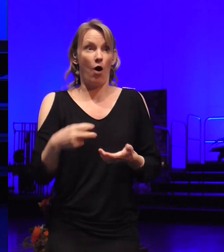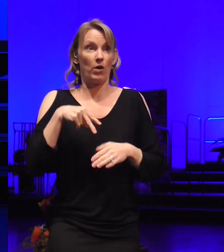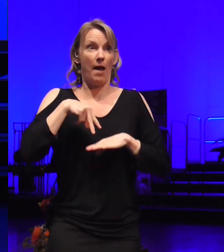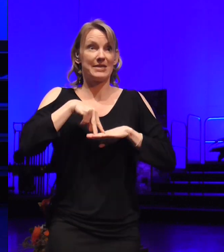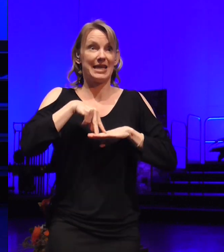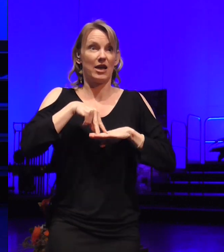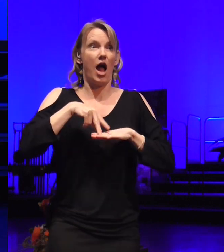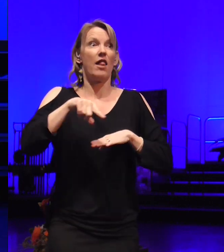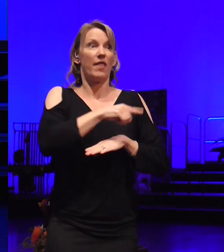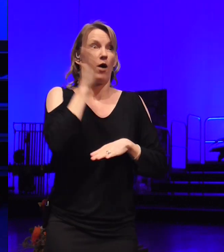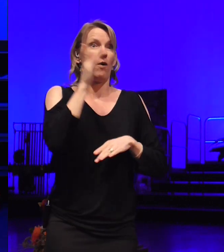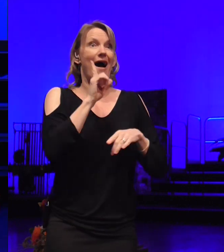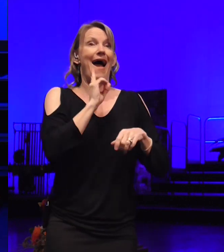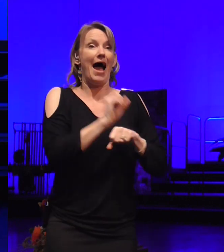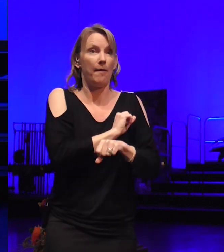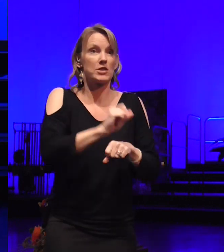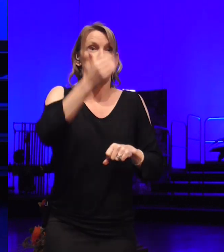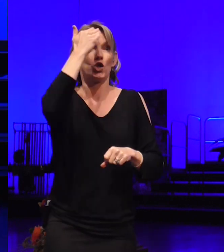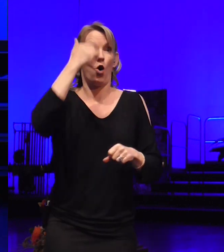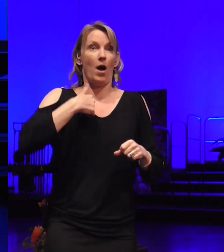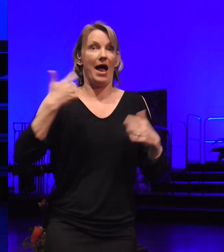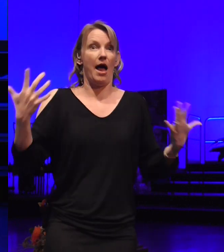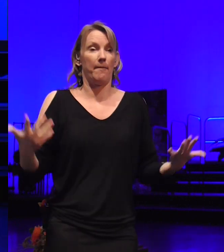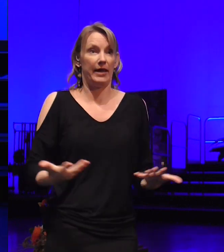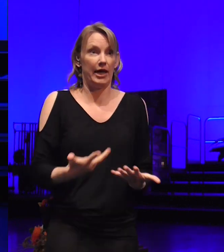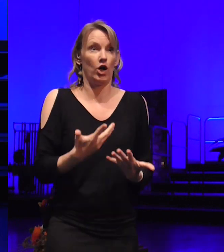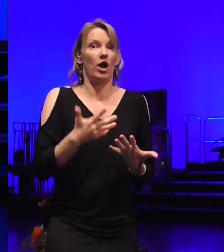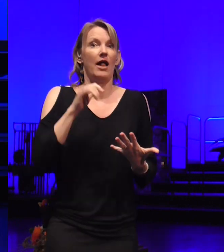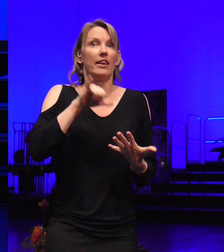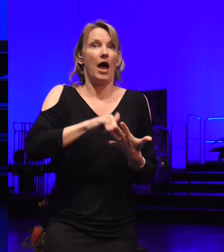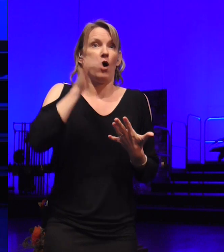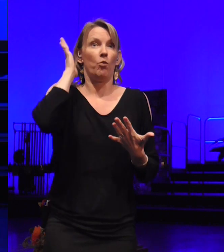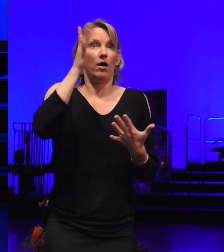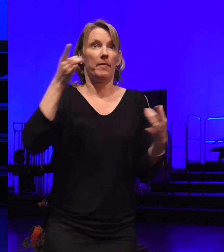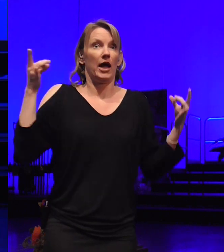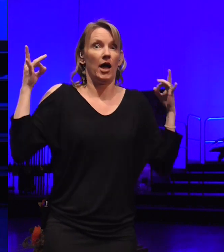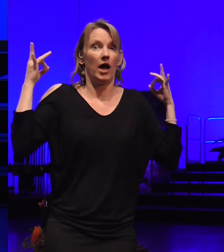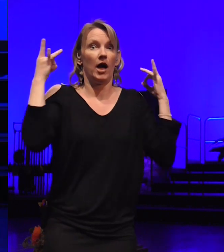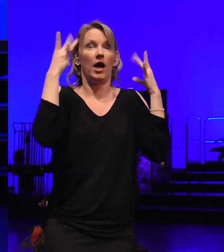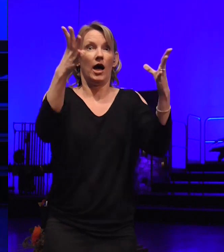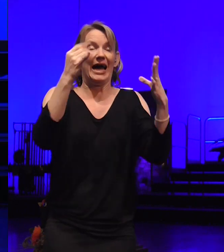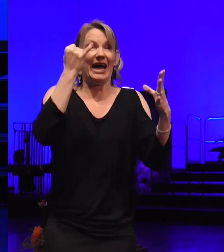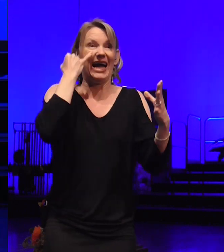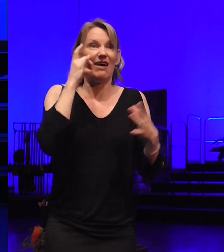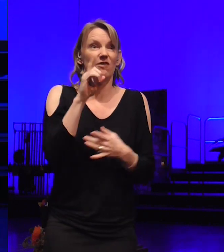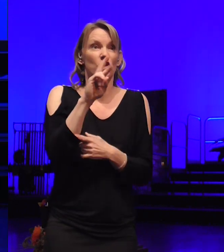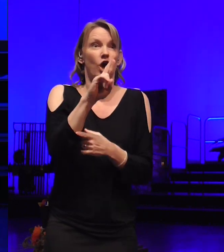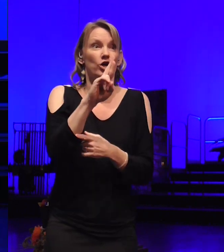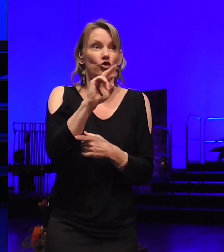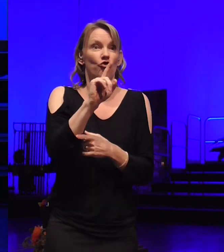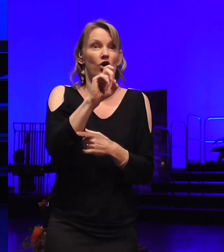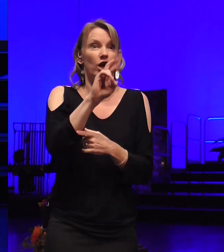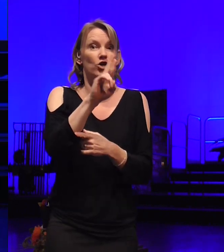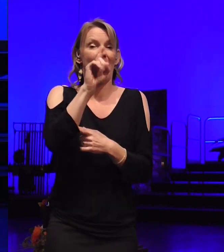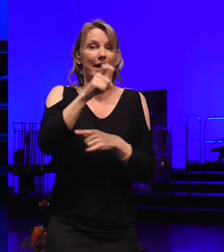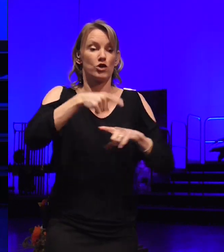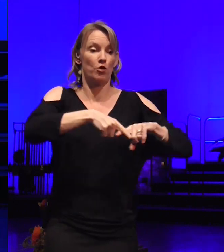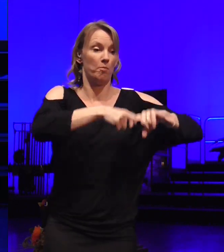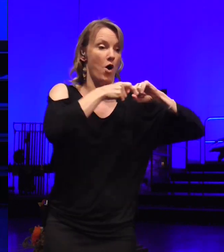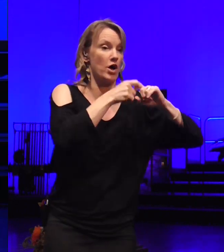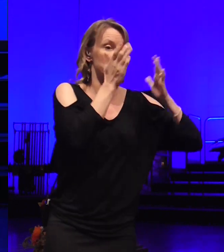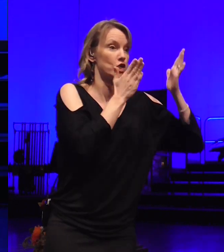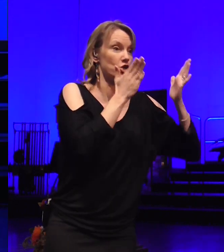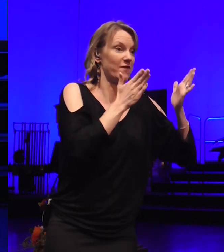stage, then they will absolutely know that I'm up here, and it will be mortifying if Dr. Roger has to stop the